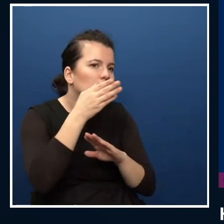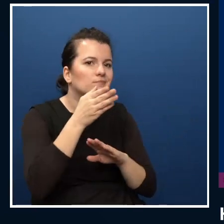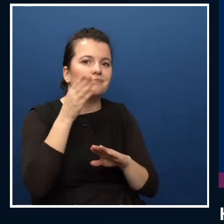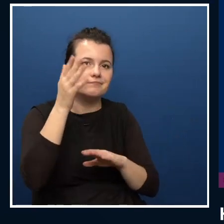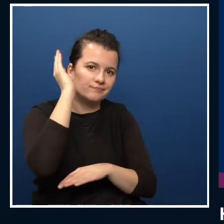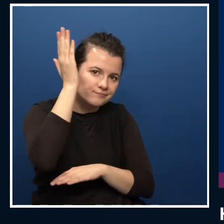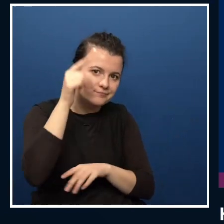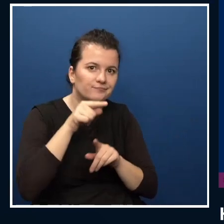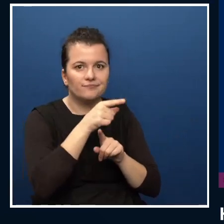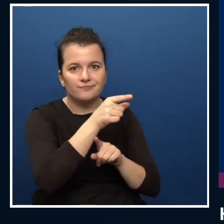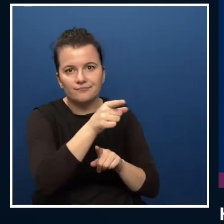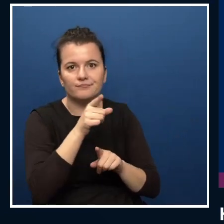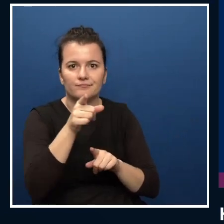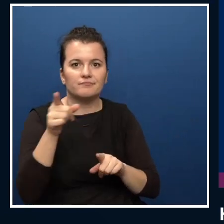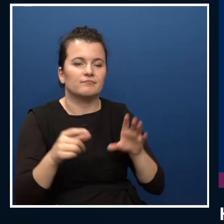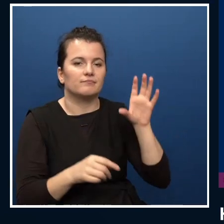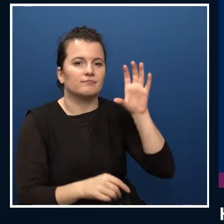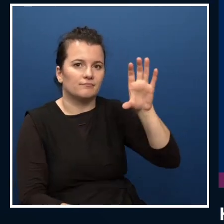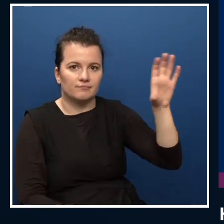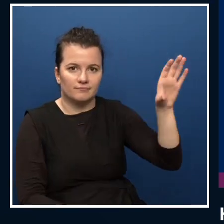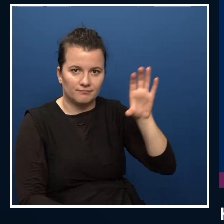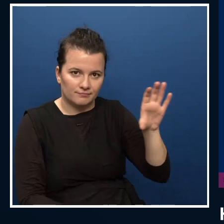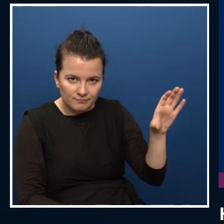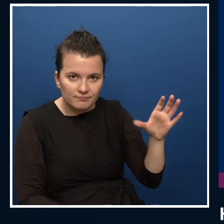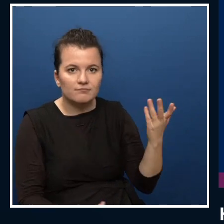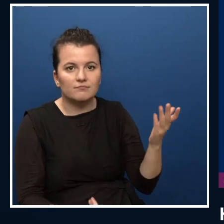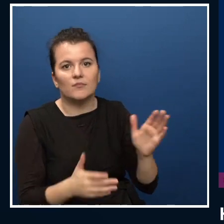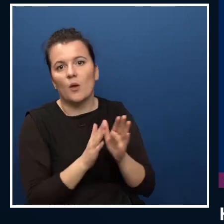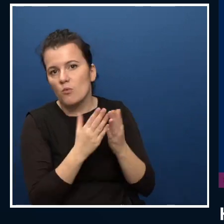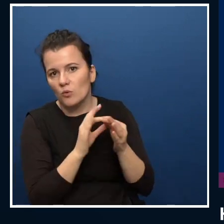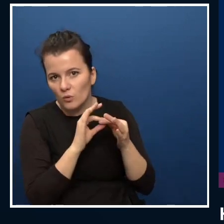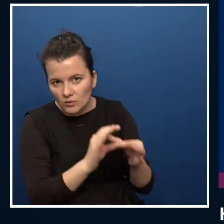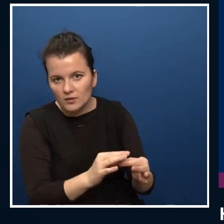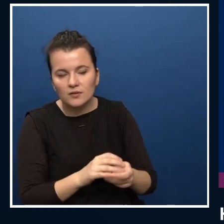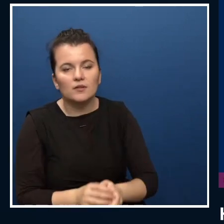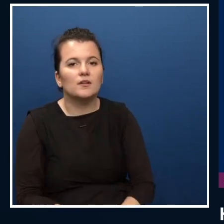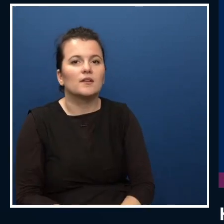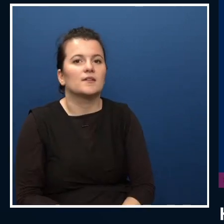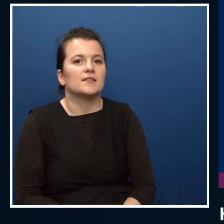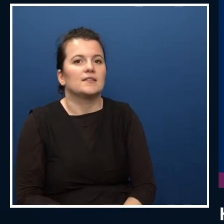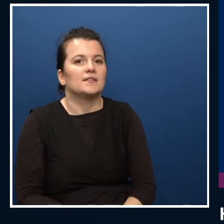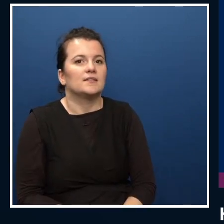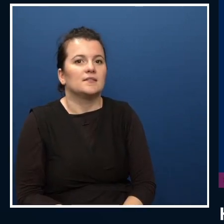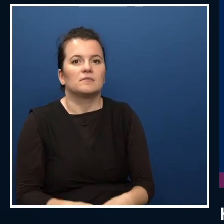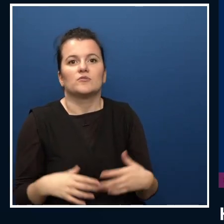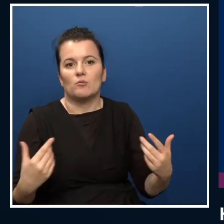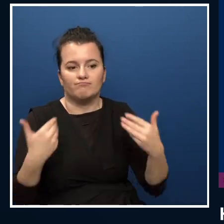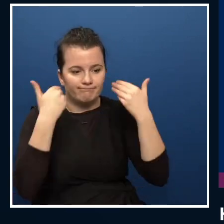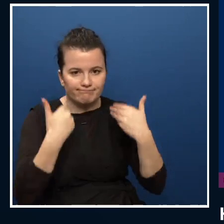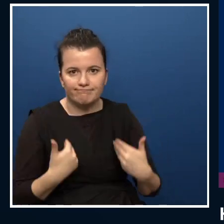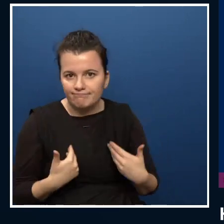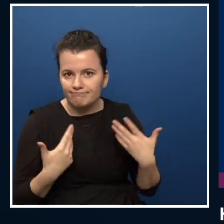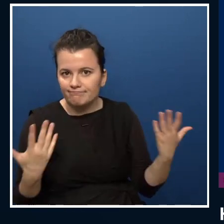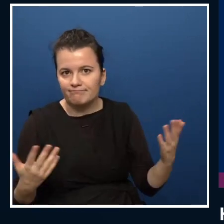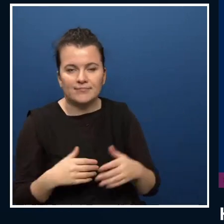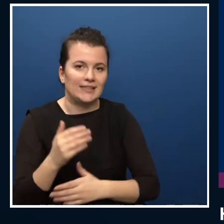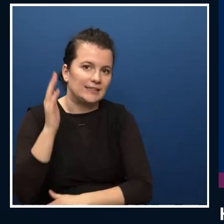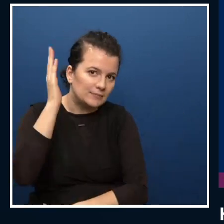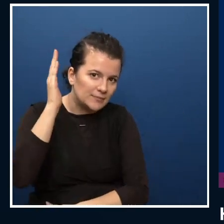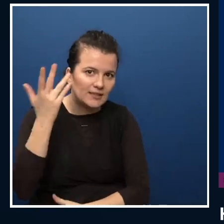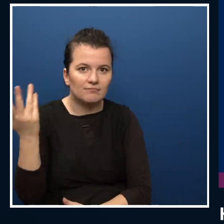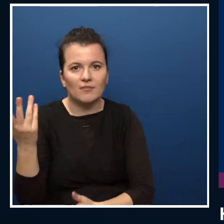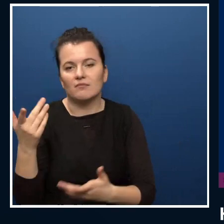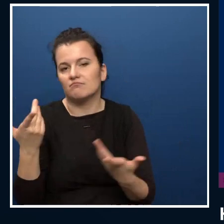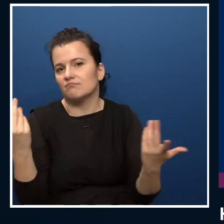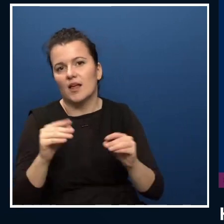links to books. It's also a series of mini sites, so like my about page and my speaking page and my podcast page. But it is